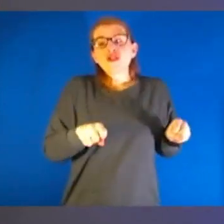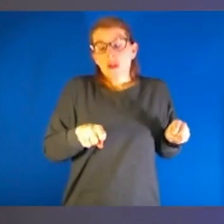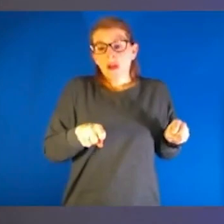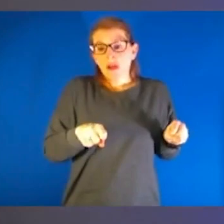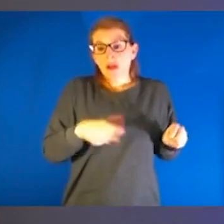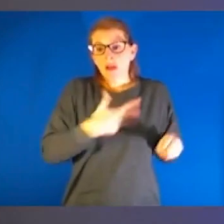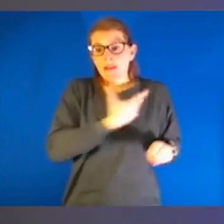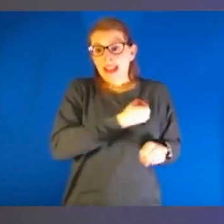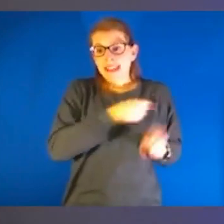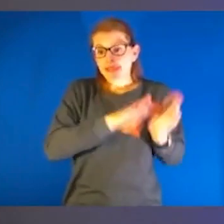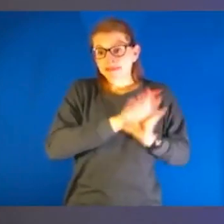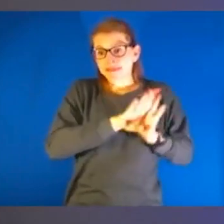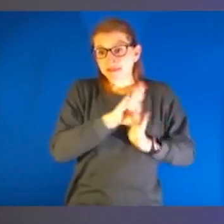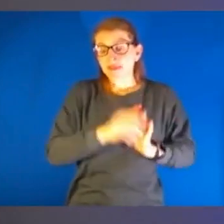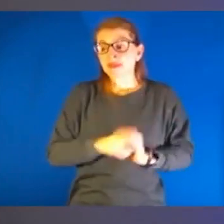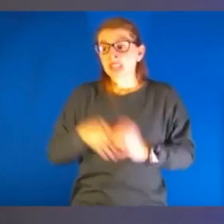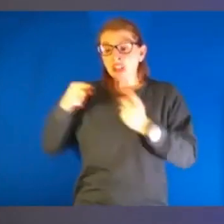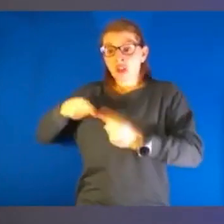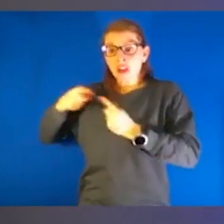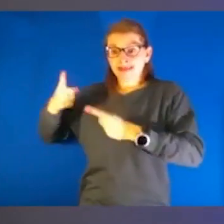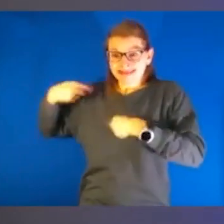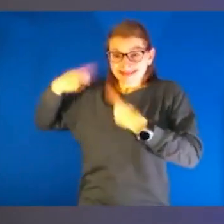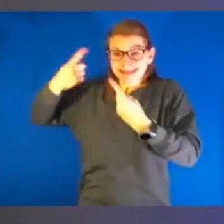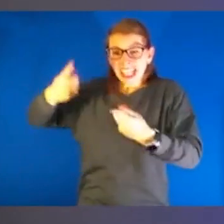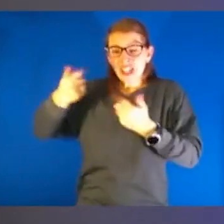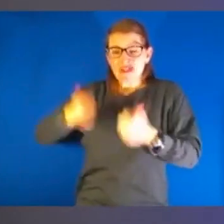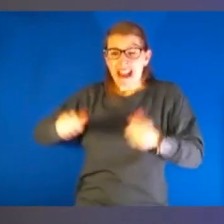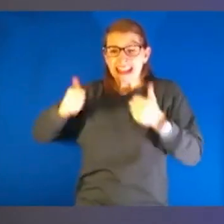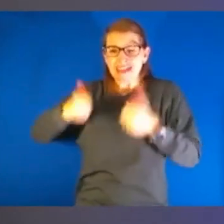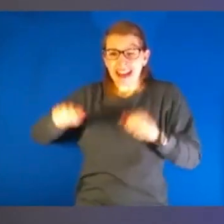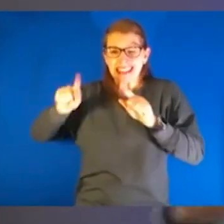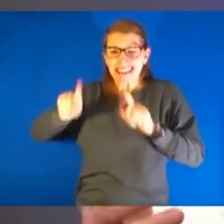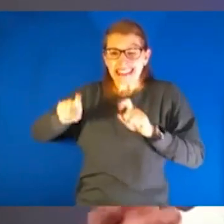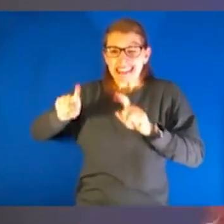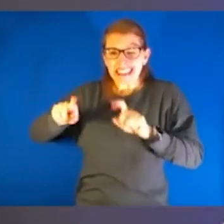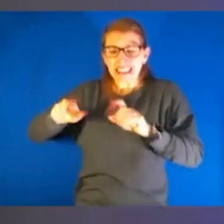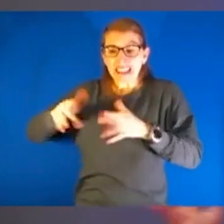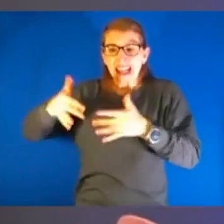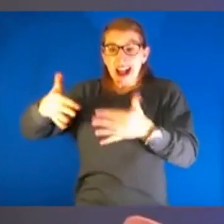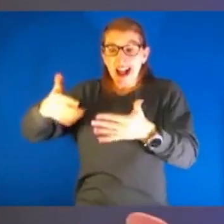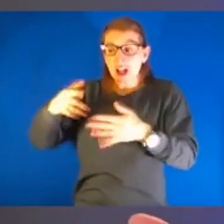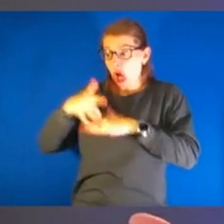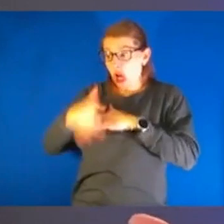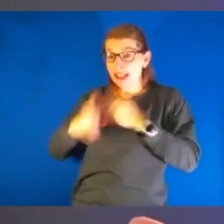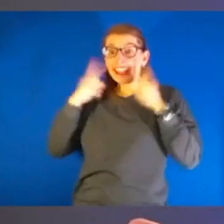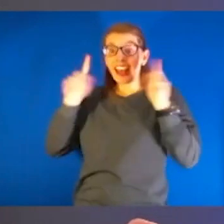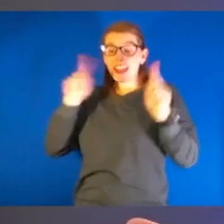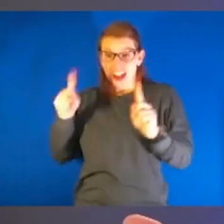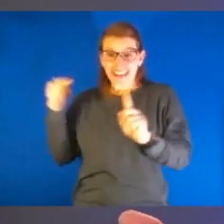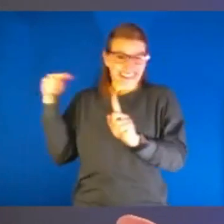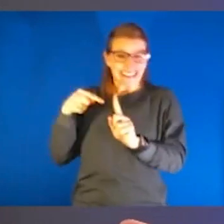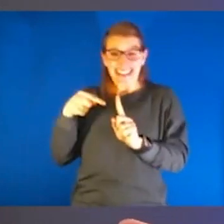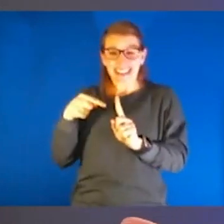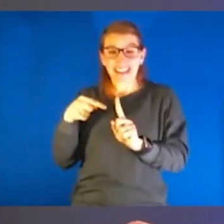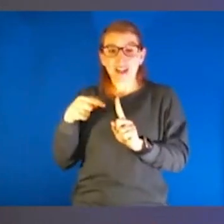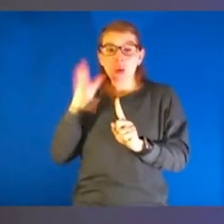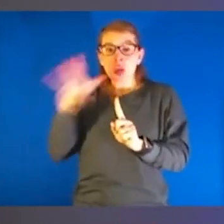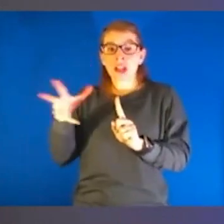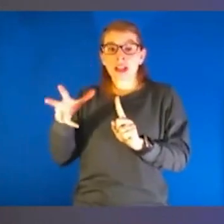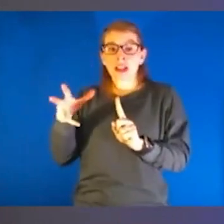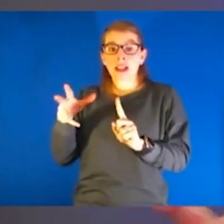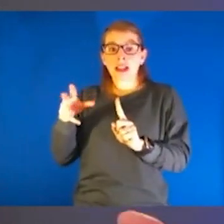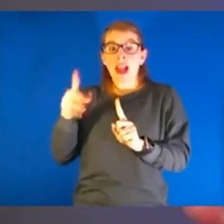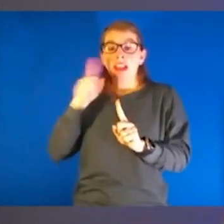The struggles over the years, and they've tried, and there have been some early successes where they thought, hey, this is the one. There was a study out of, I think, Southeast Asia